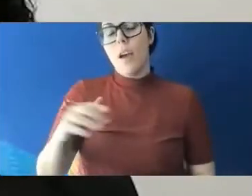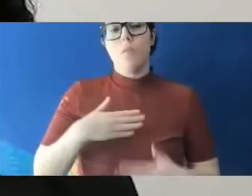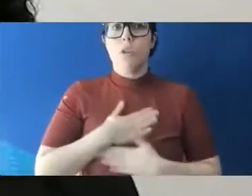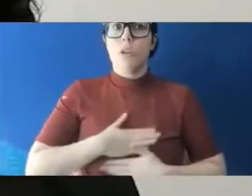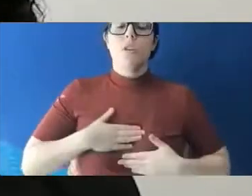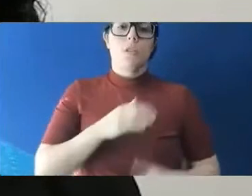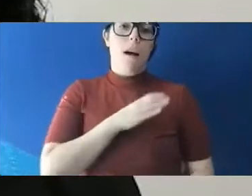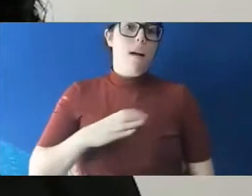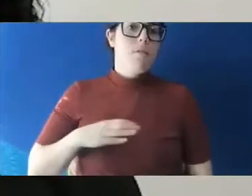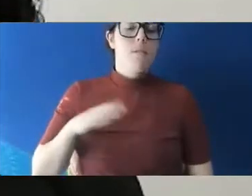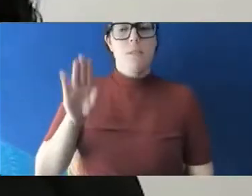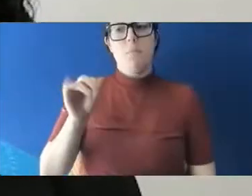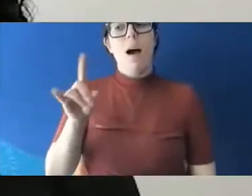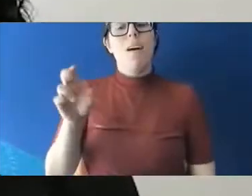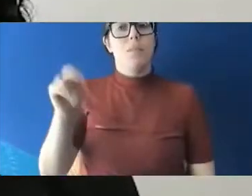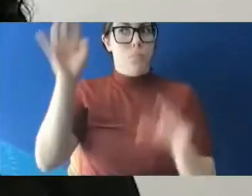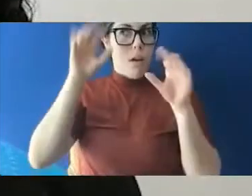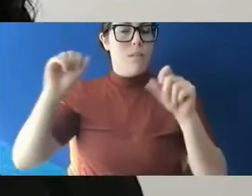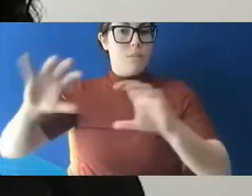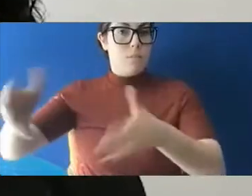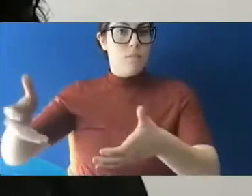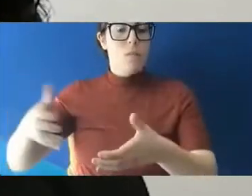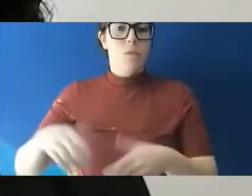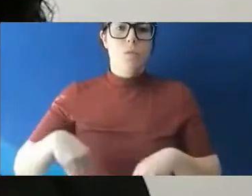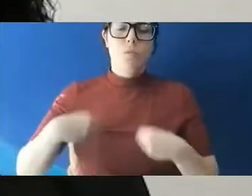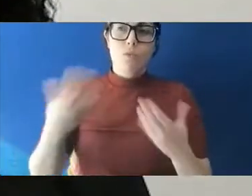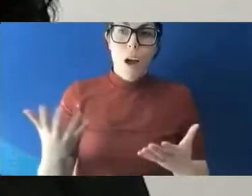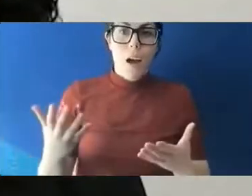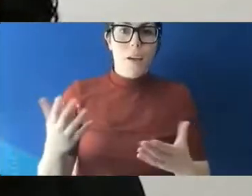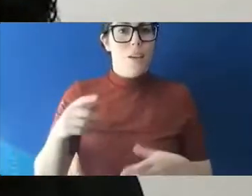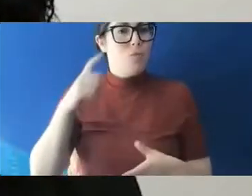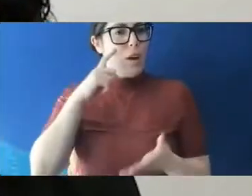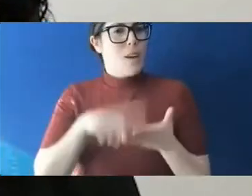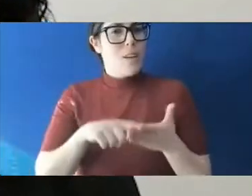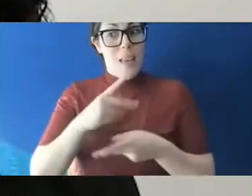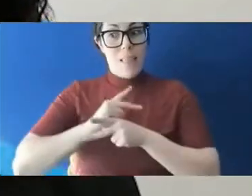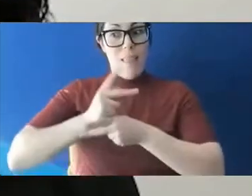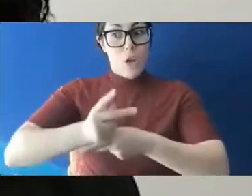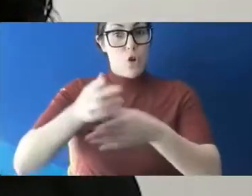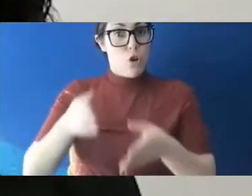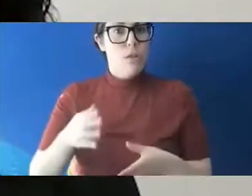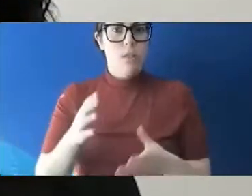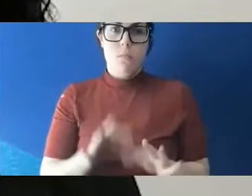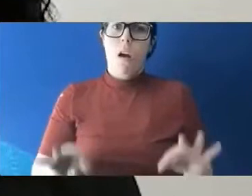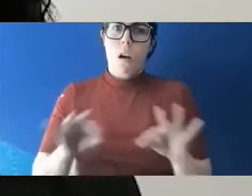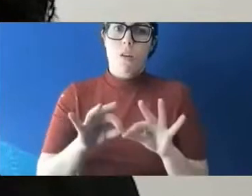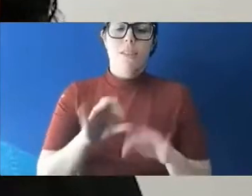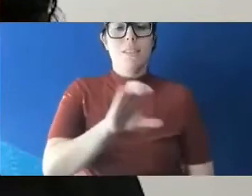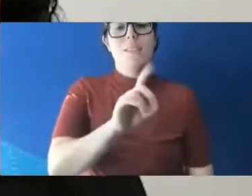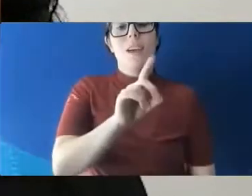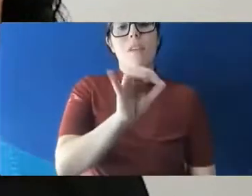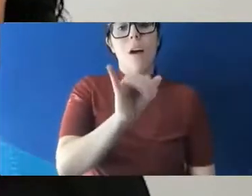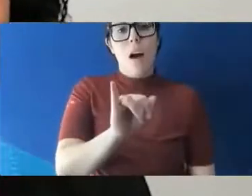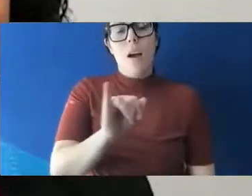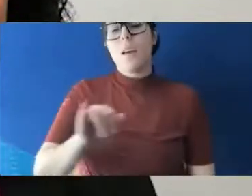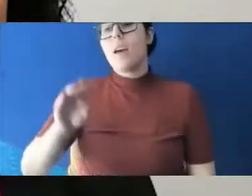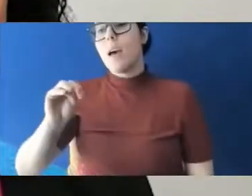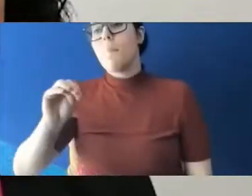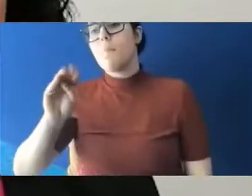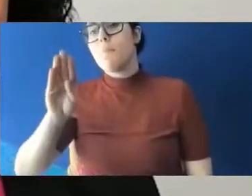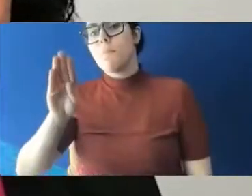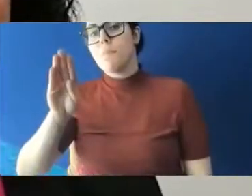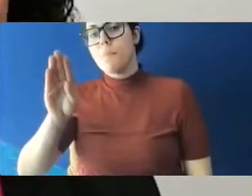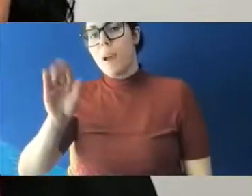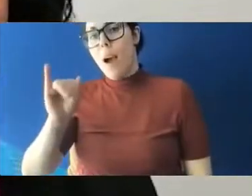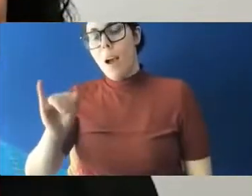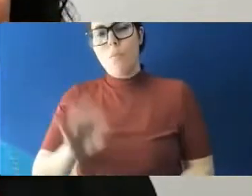the Biden administration's recognition that lenders matter, that CDFIs and MDIs are vital to building